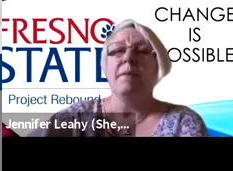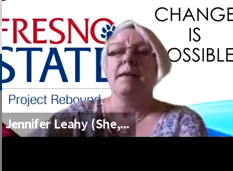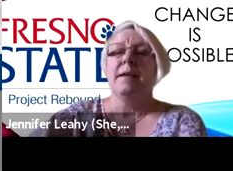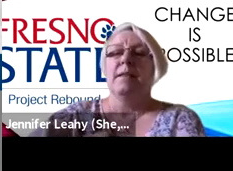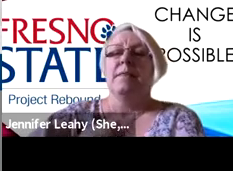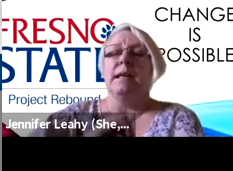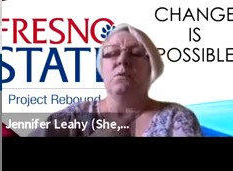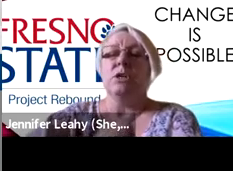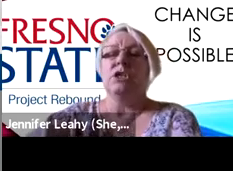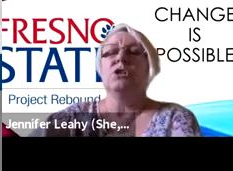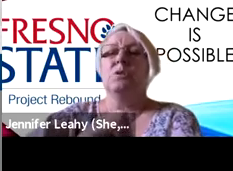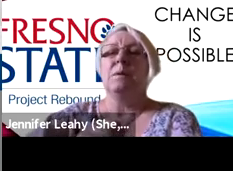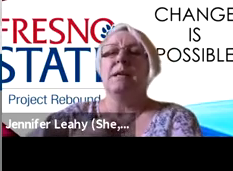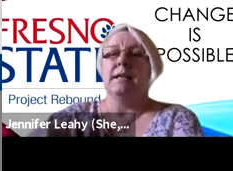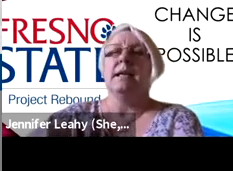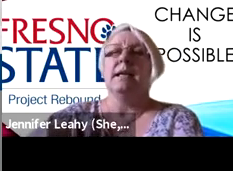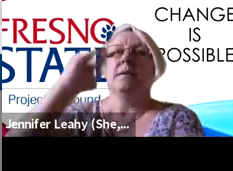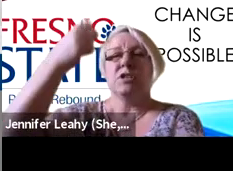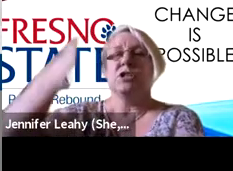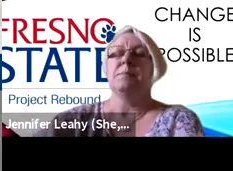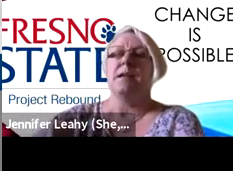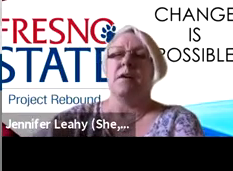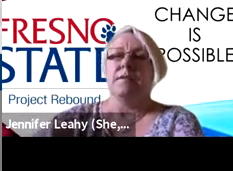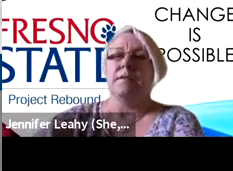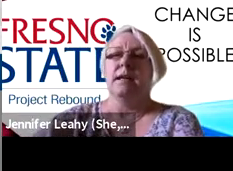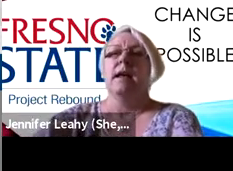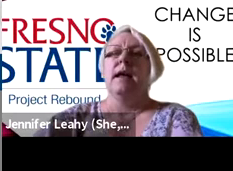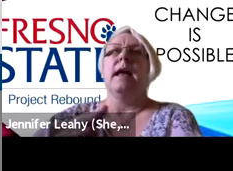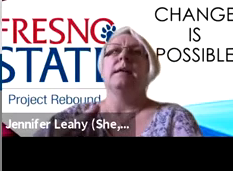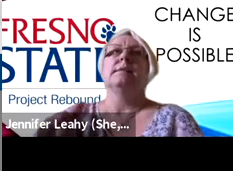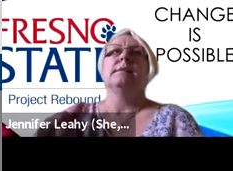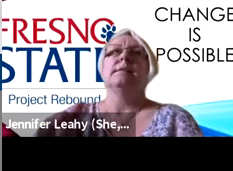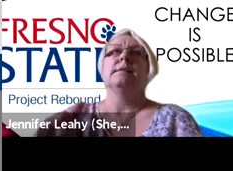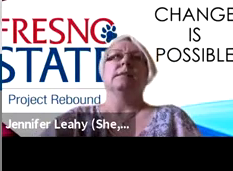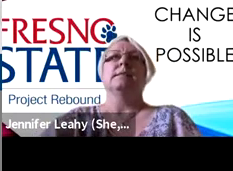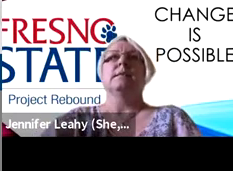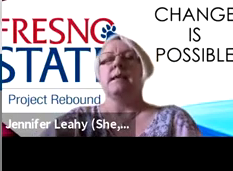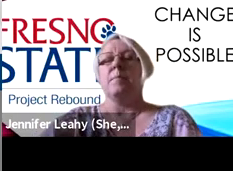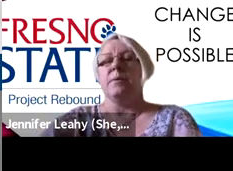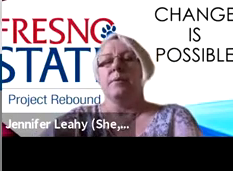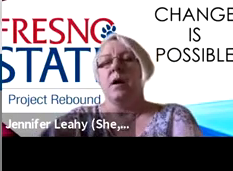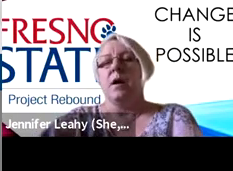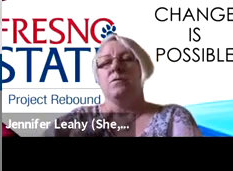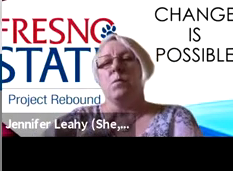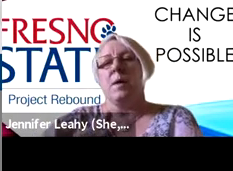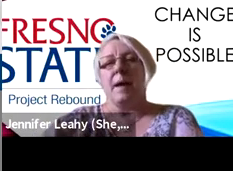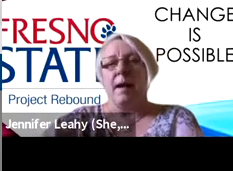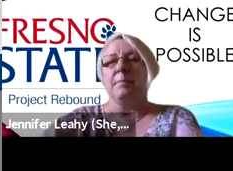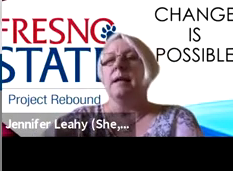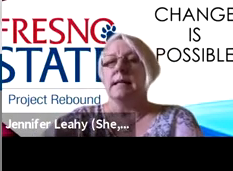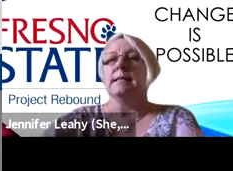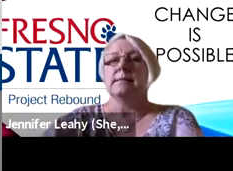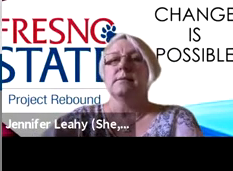job that he wished to be in, that he envisioned himself in. And Daniel is an example of what